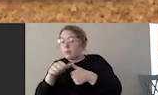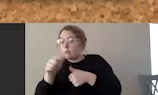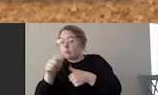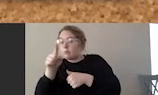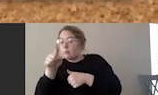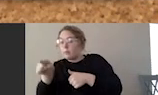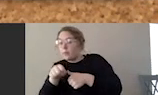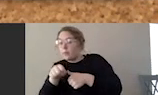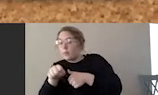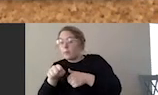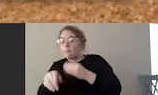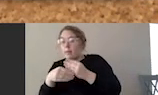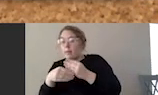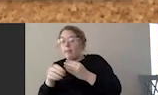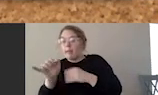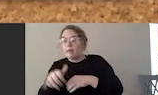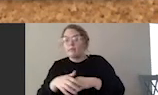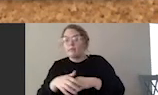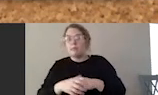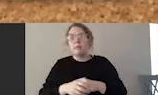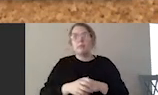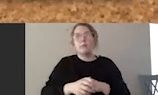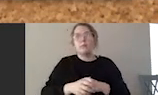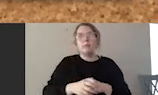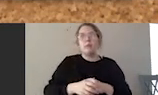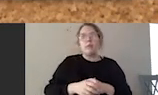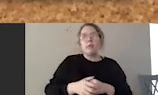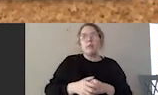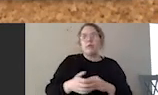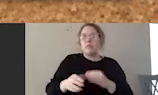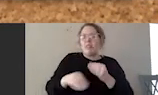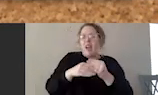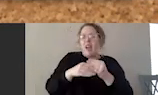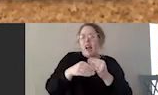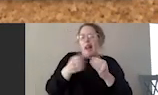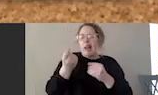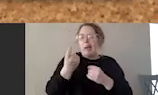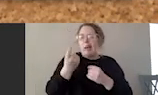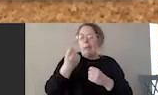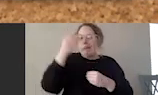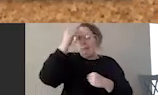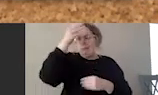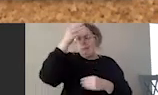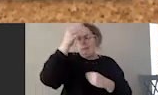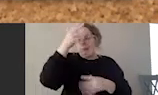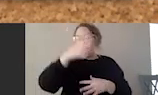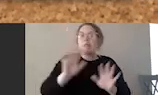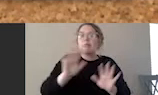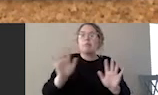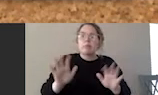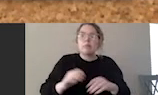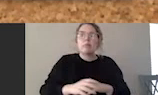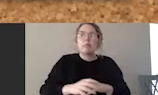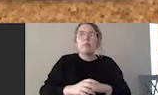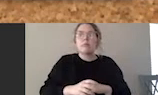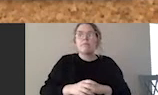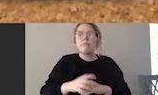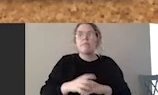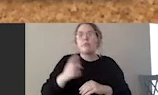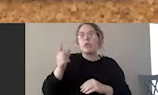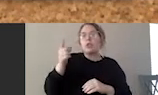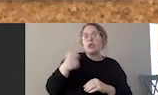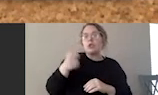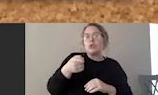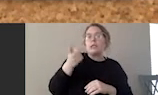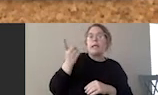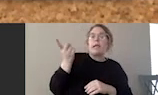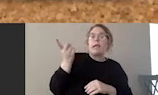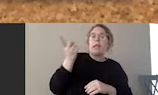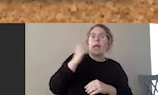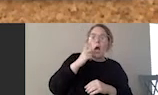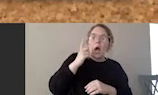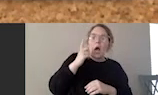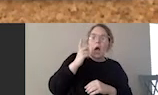and add a bit of information here. She thought, or she